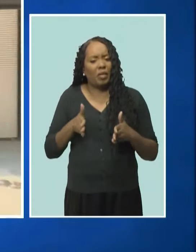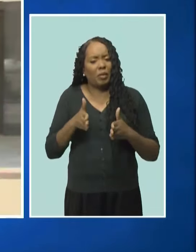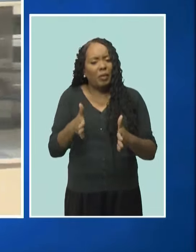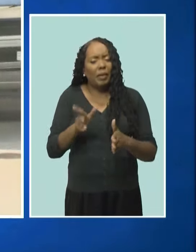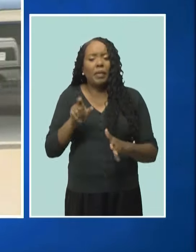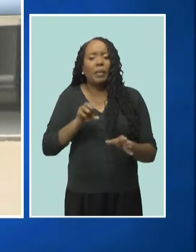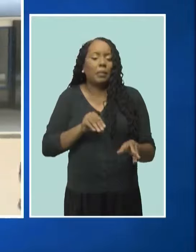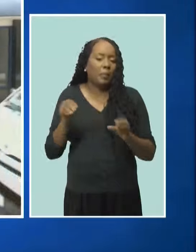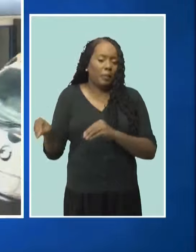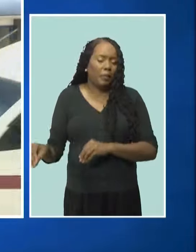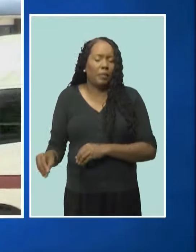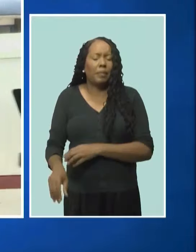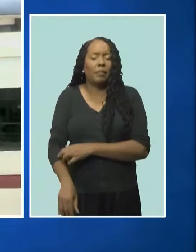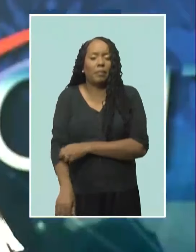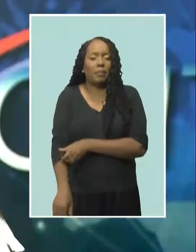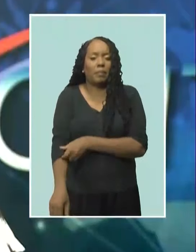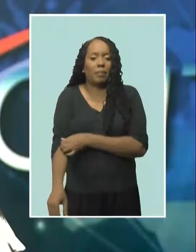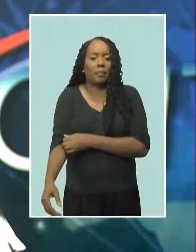News.